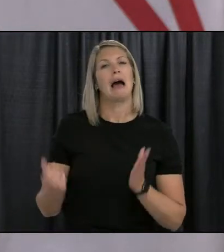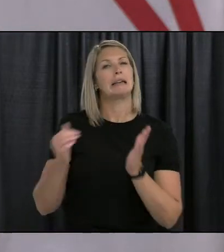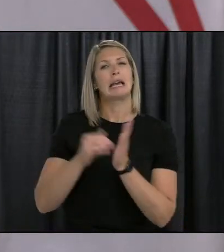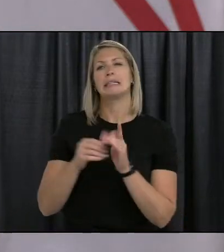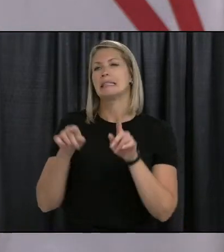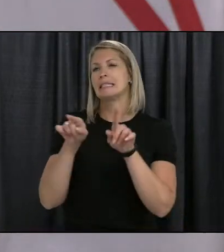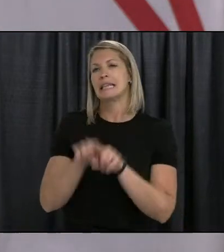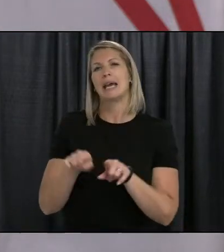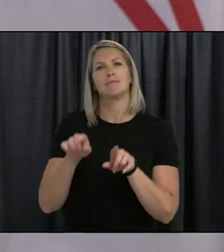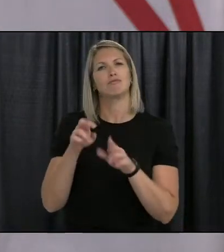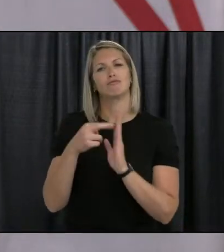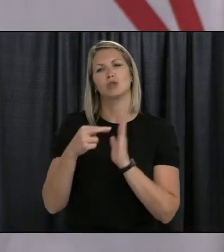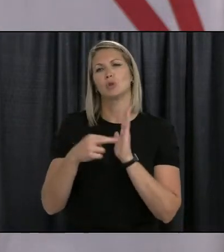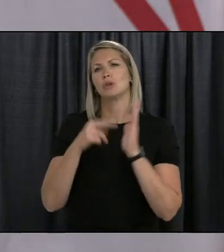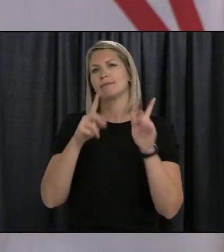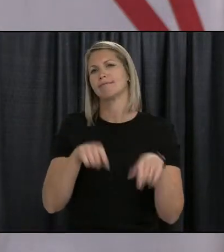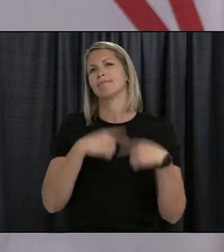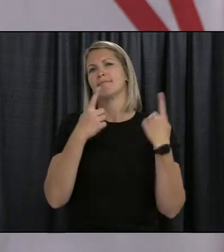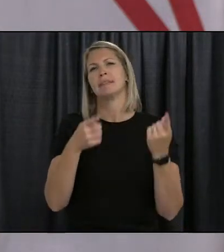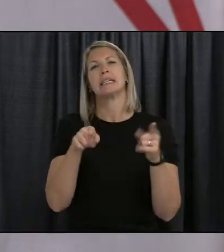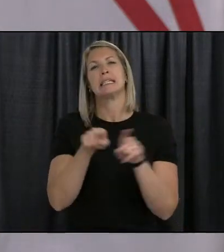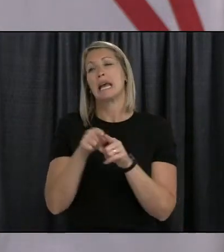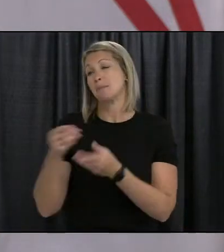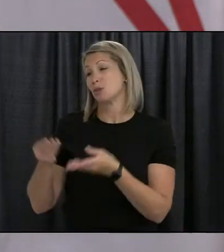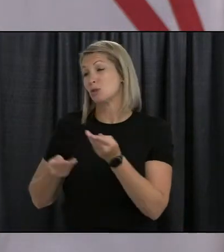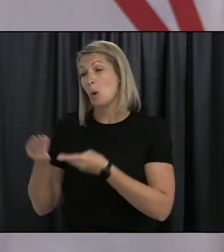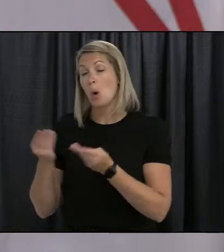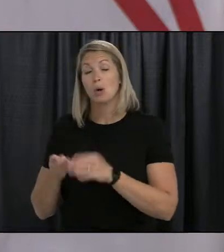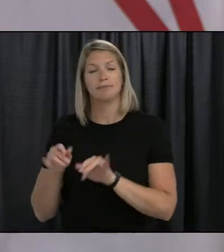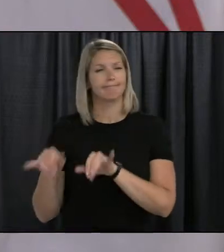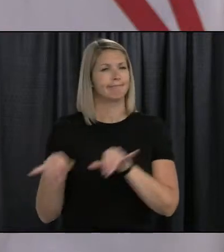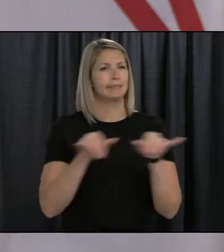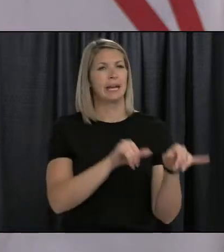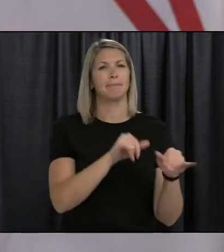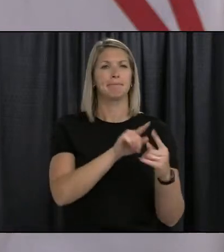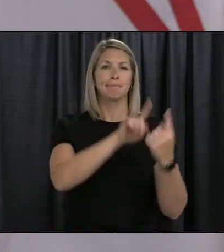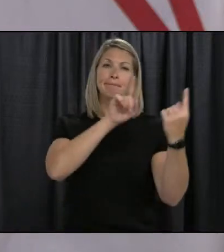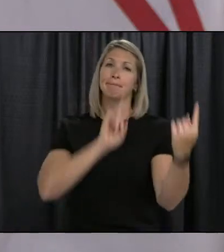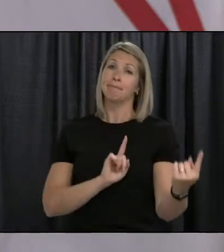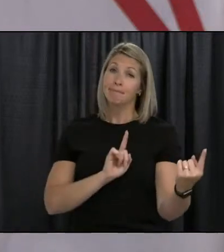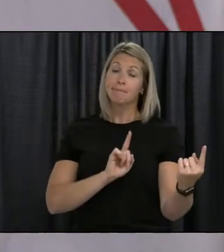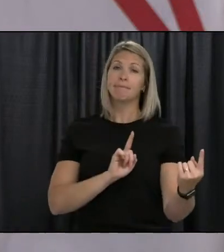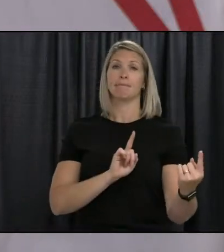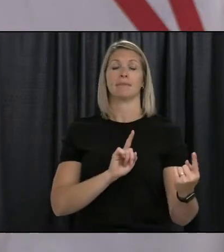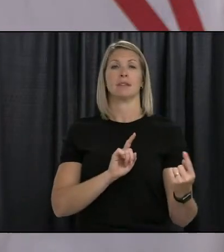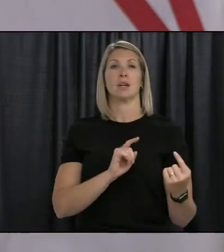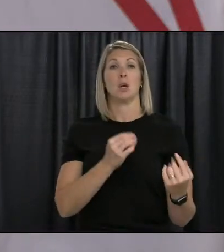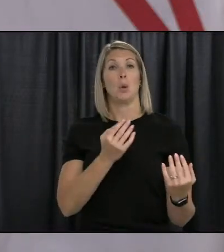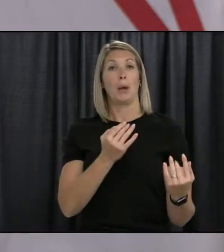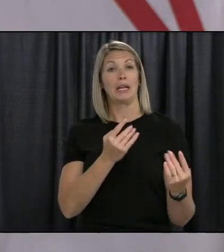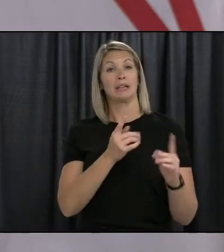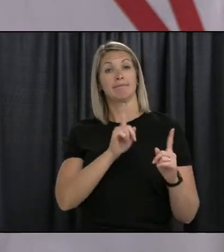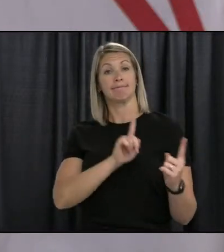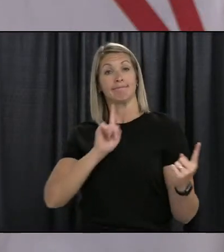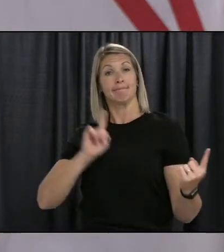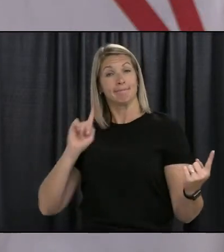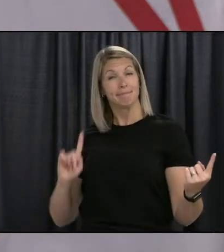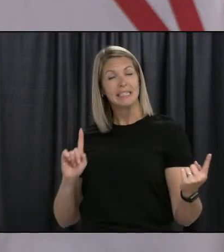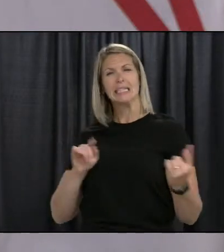precautions that many of the retail stores have put in place can be put in place with regard to physical distancing and waiting in line and that sort of thing.